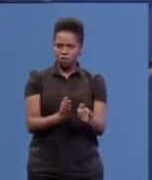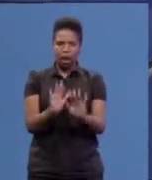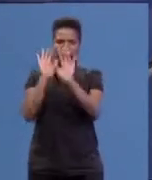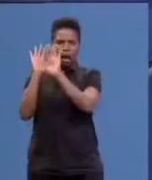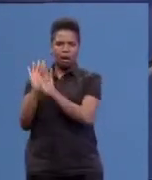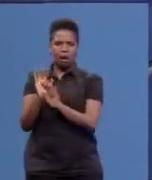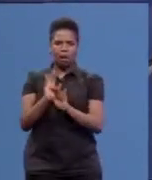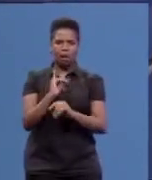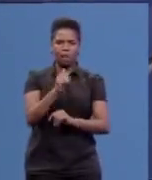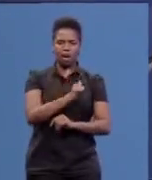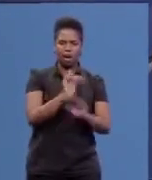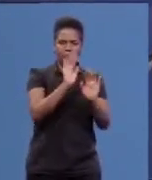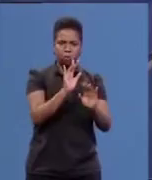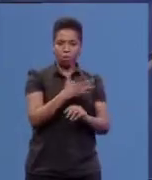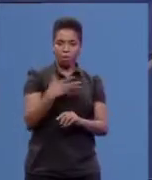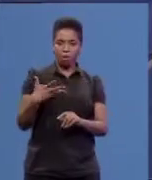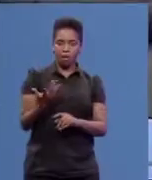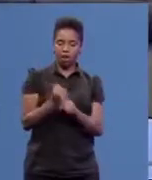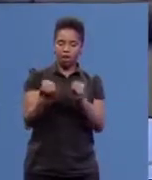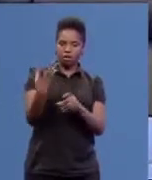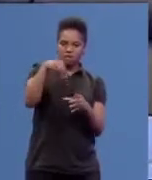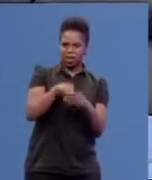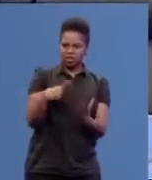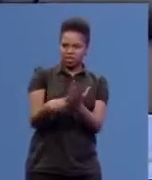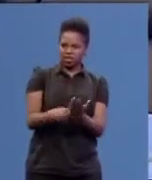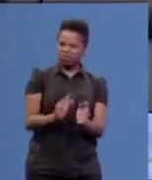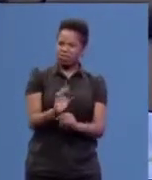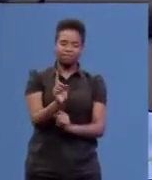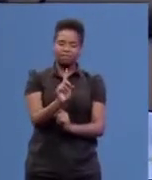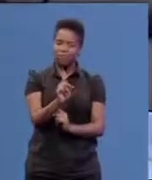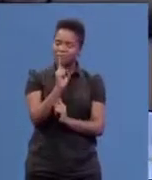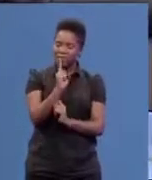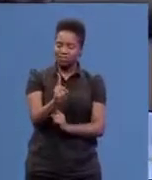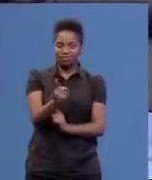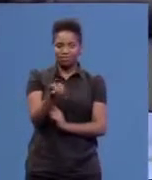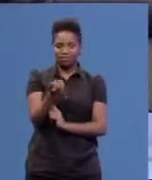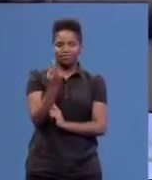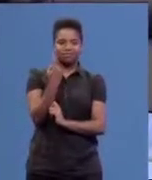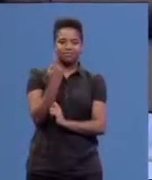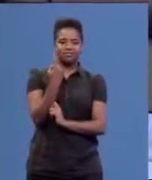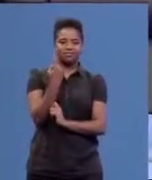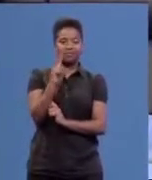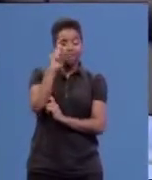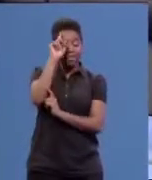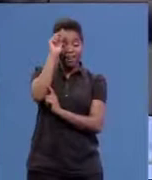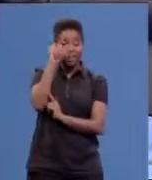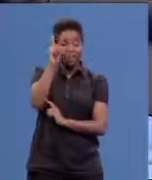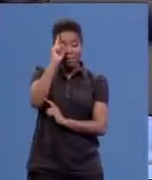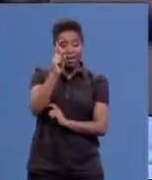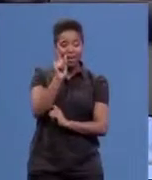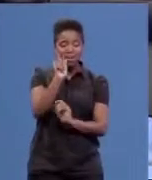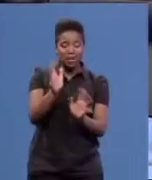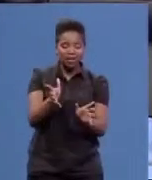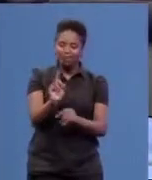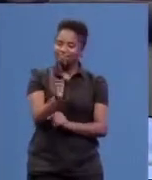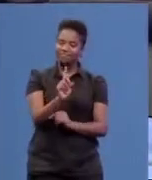hayi omama abangendawo kwinto yokufa. So we also need to understand ubana uTata Mandela ngowethu sonke, and masifunde into